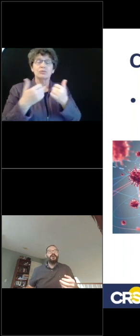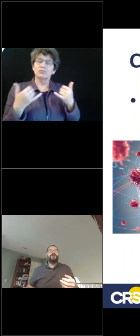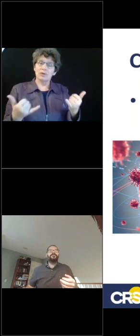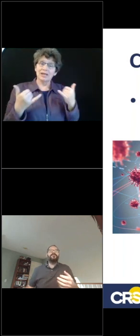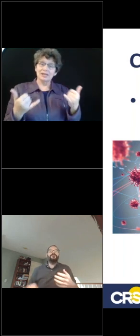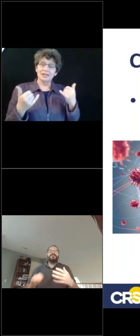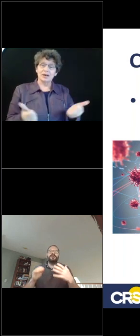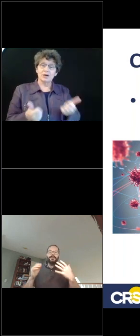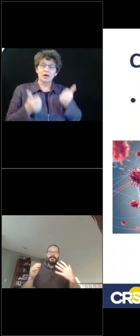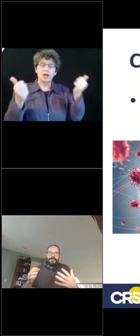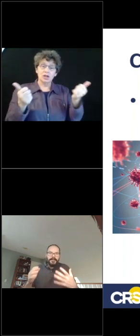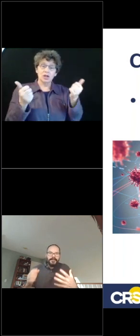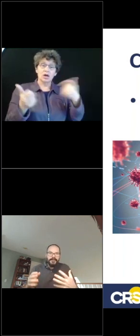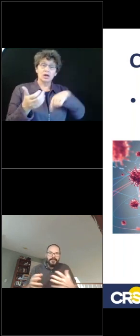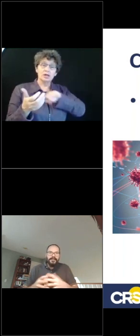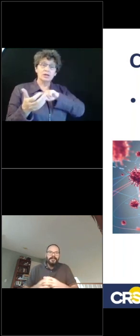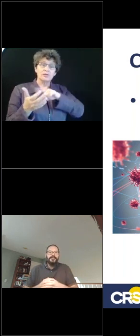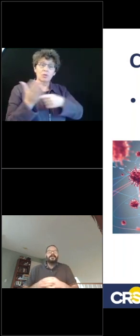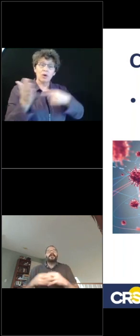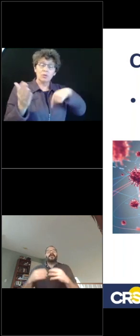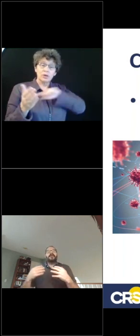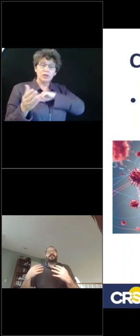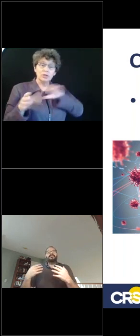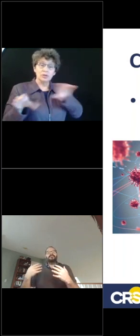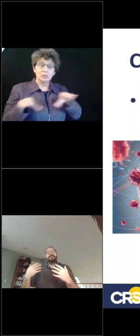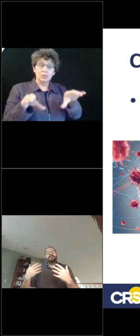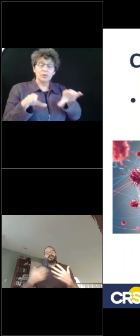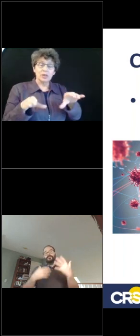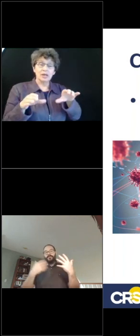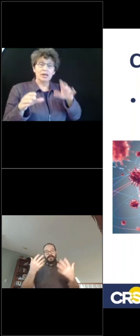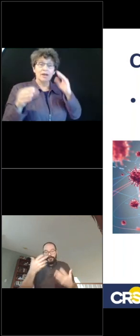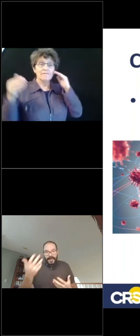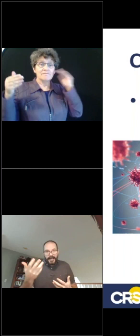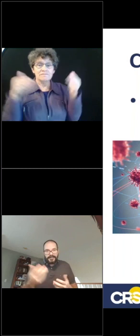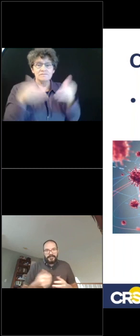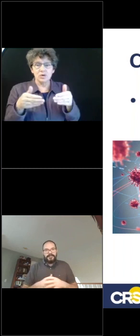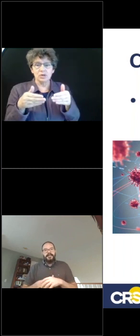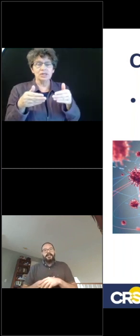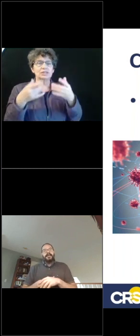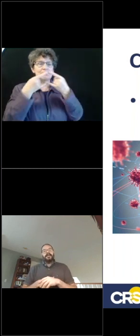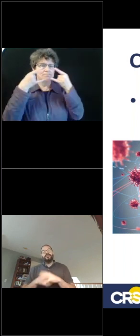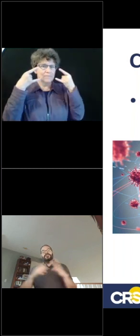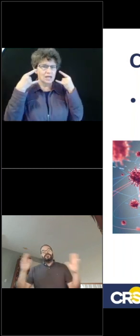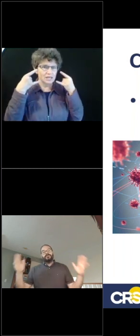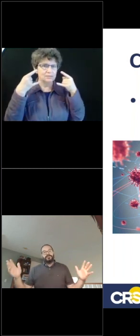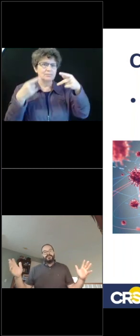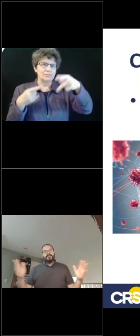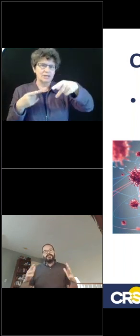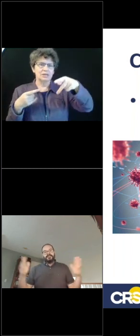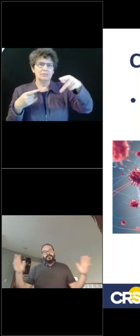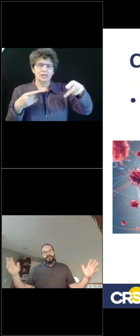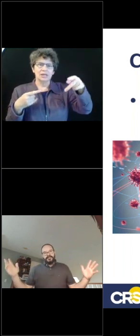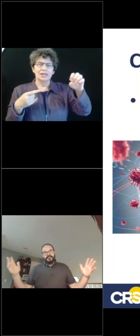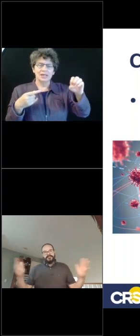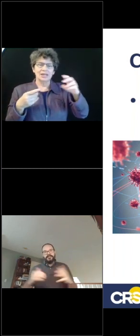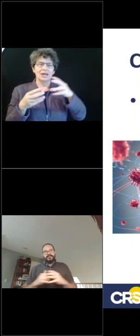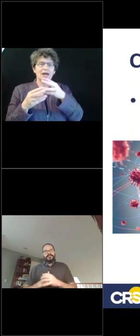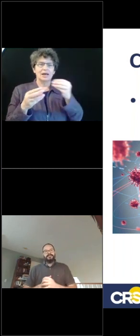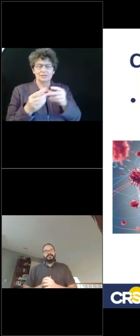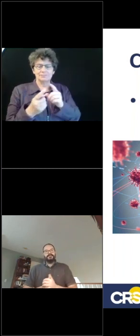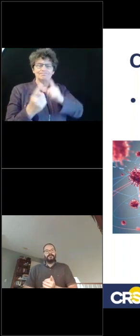COVID-19 are focused on PPE, and so think masks, and also social distancing or